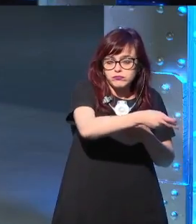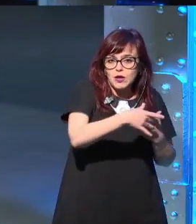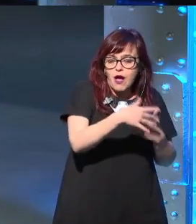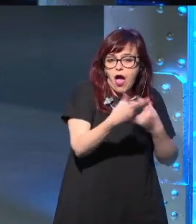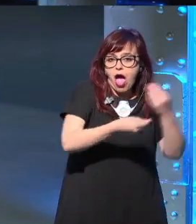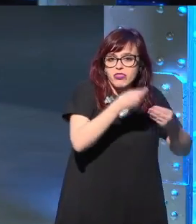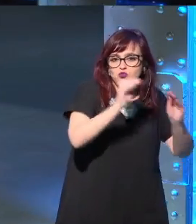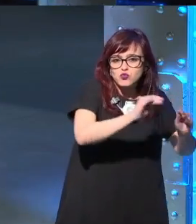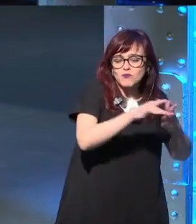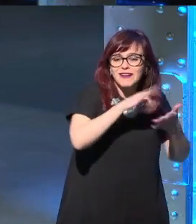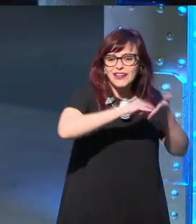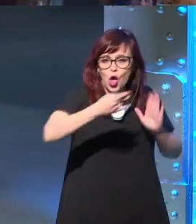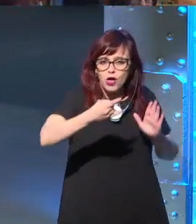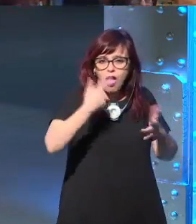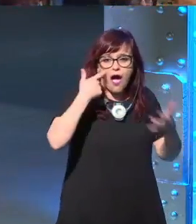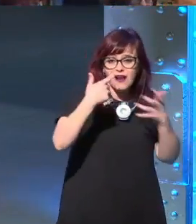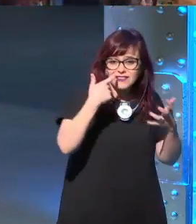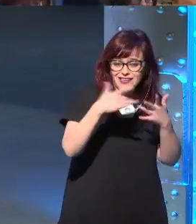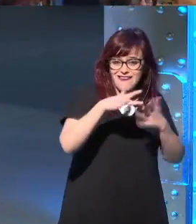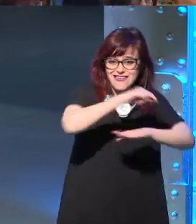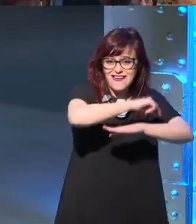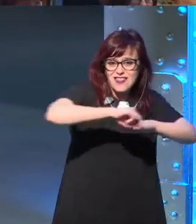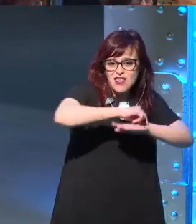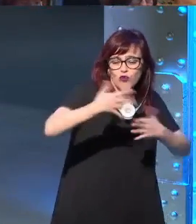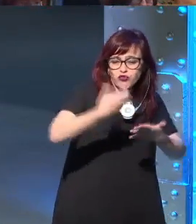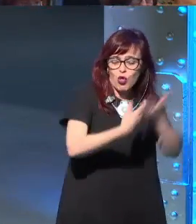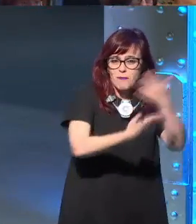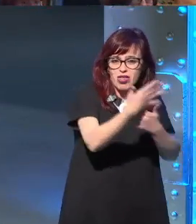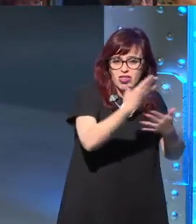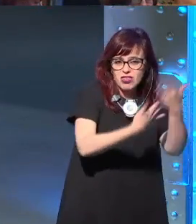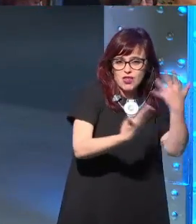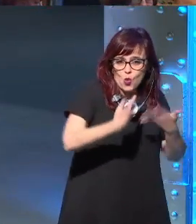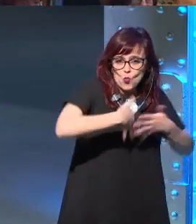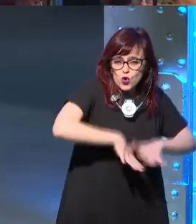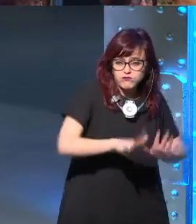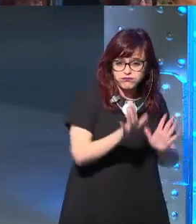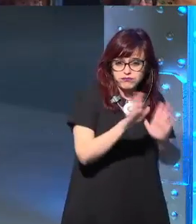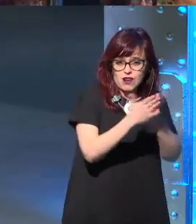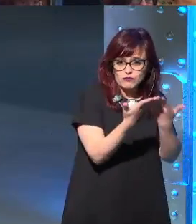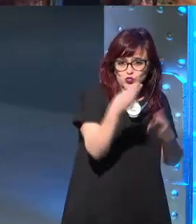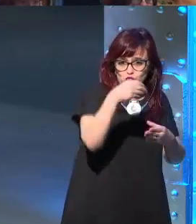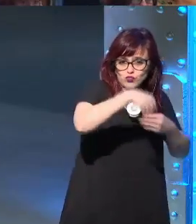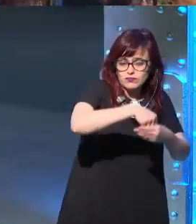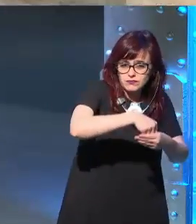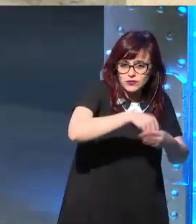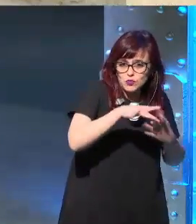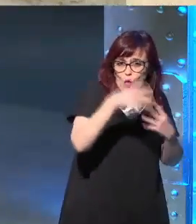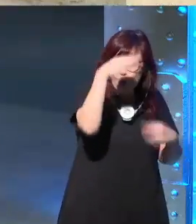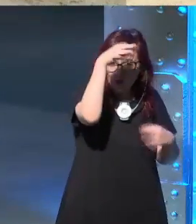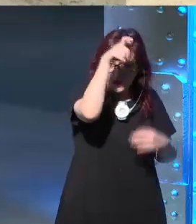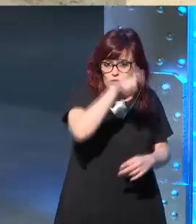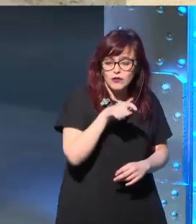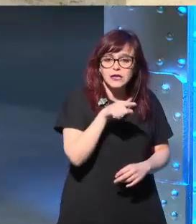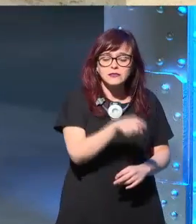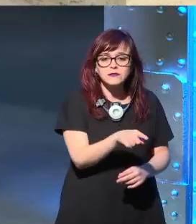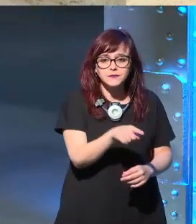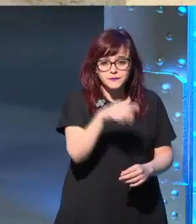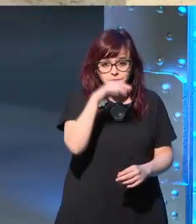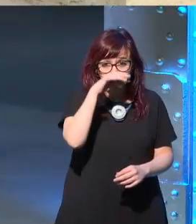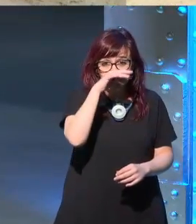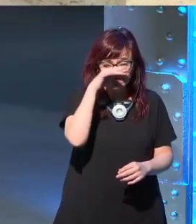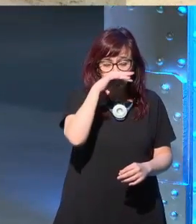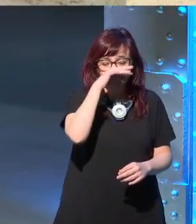technology to his works and paintings and everything else. The great thing is that here